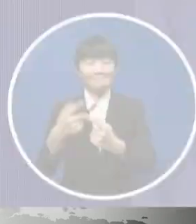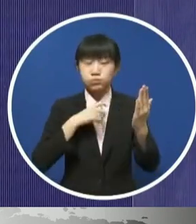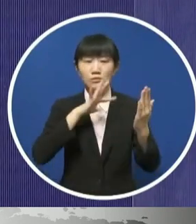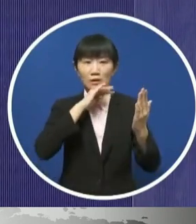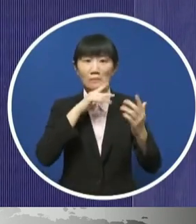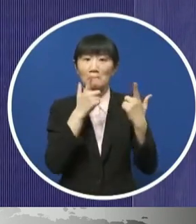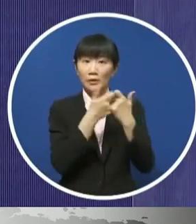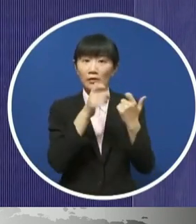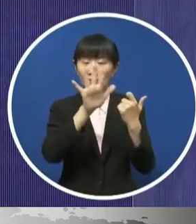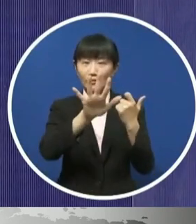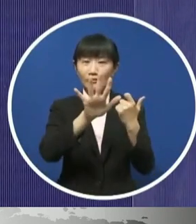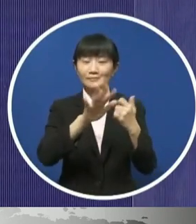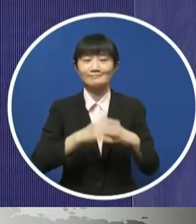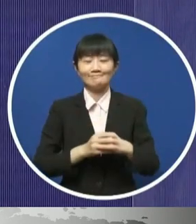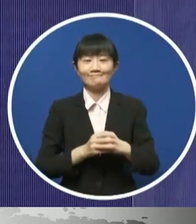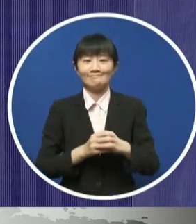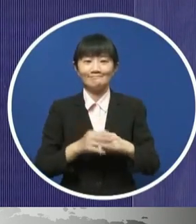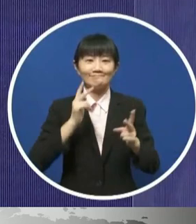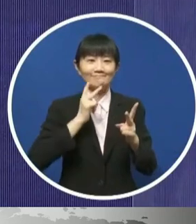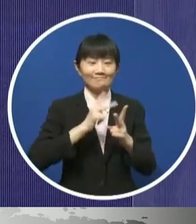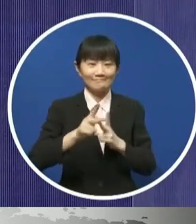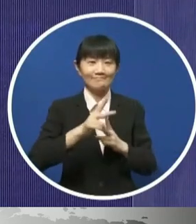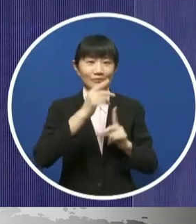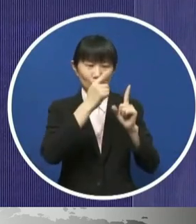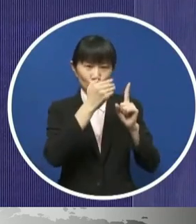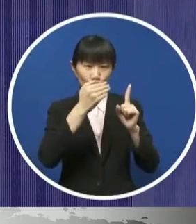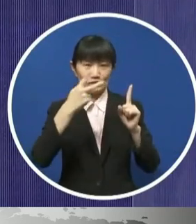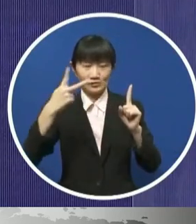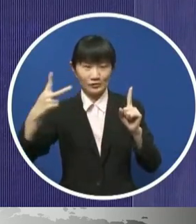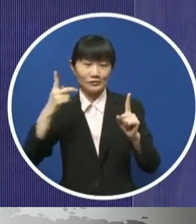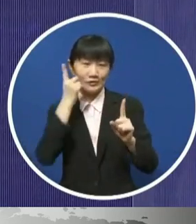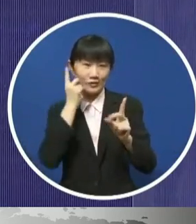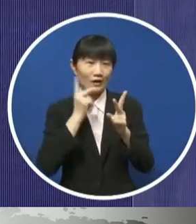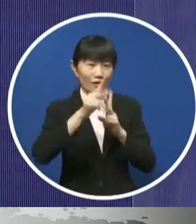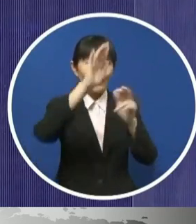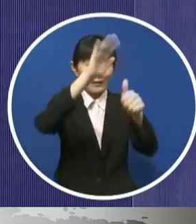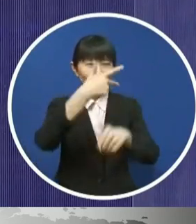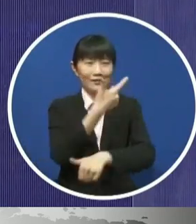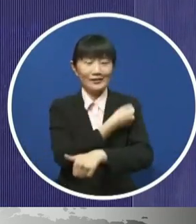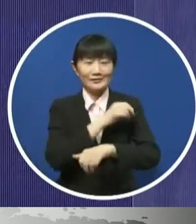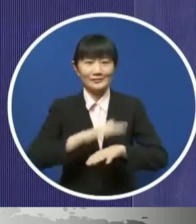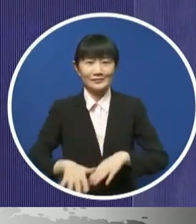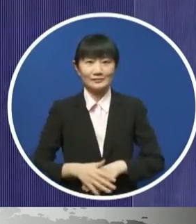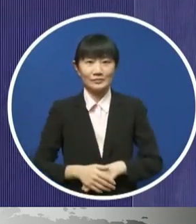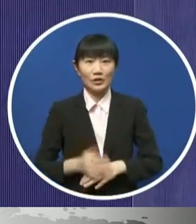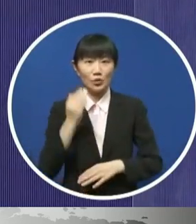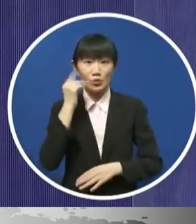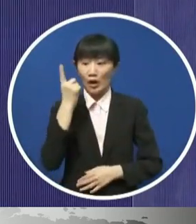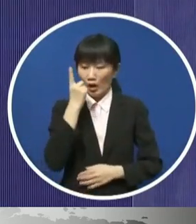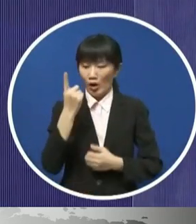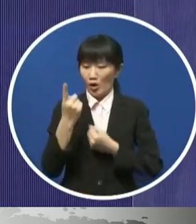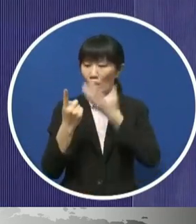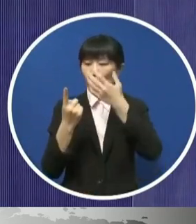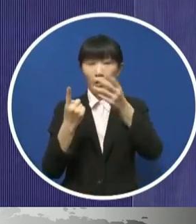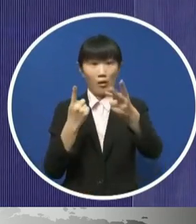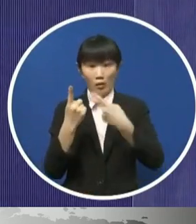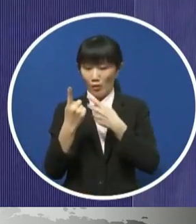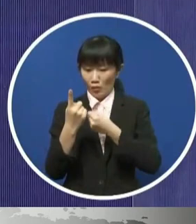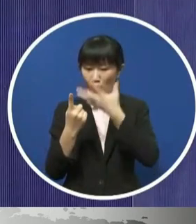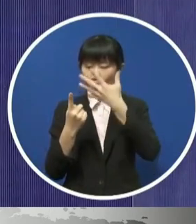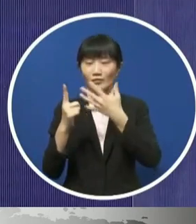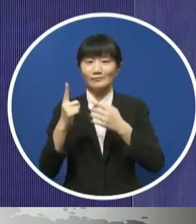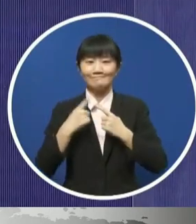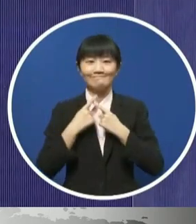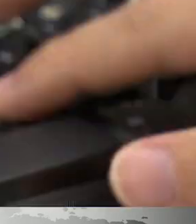of text messages from 1922. After receiving their texts, they can make an appointment anywhere in the country to get vaccinated as soon